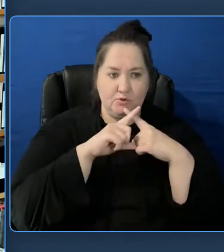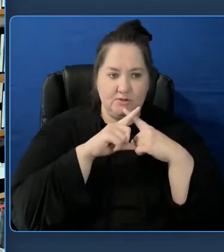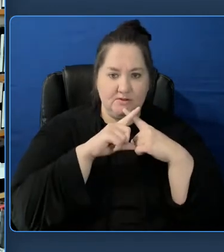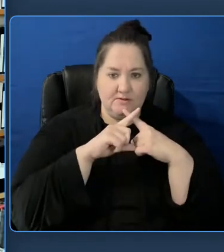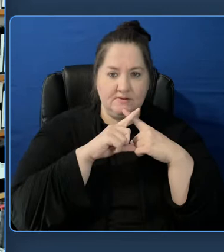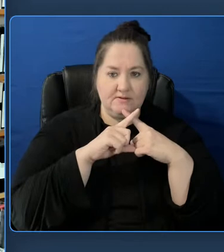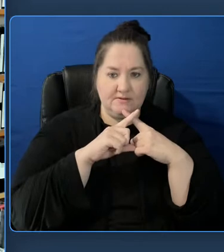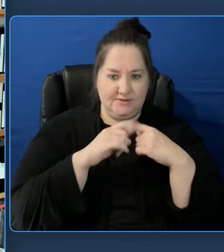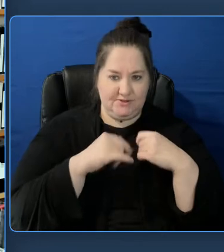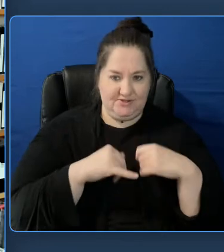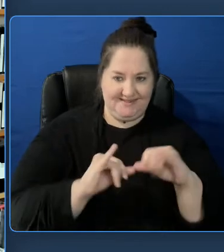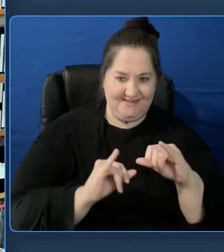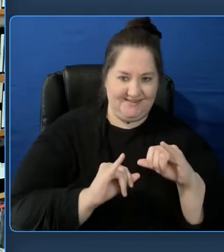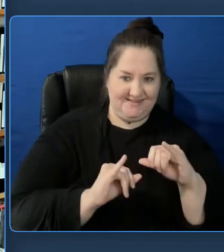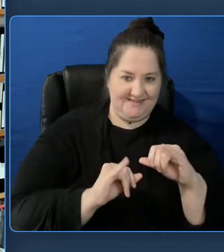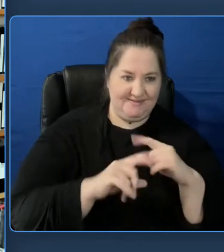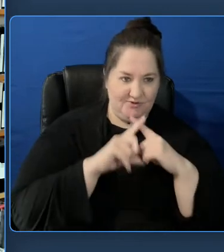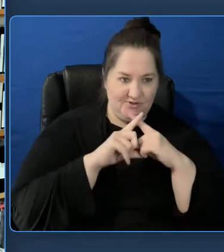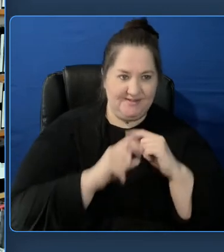And Joel, you're still muted.